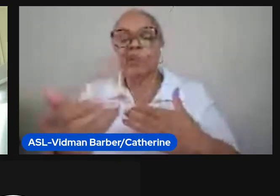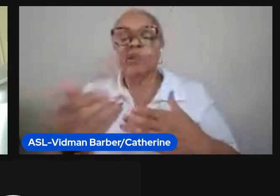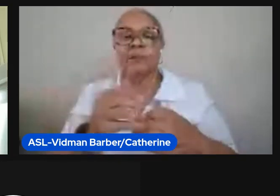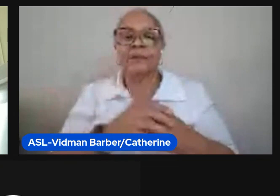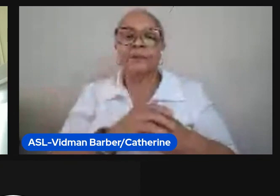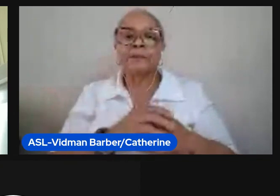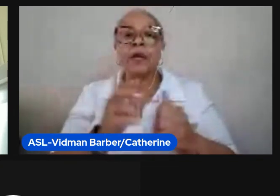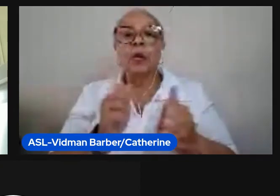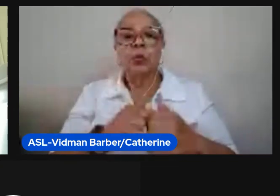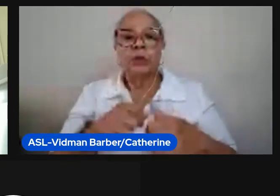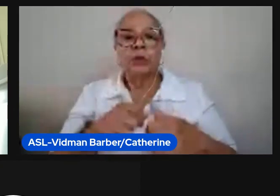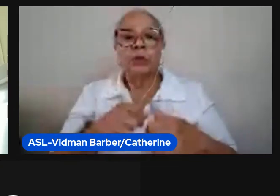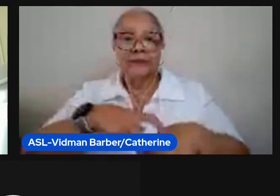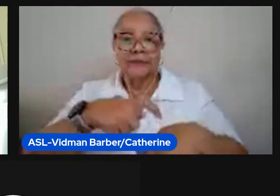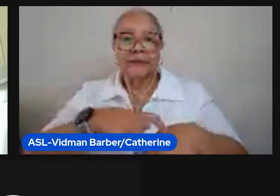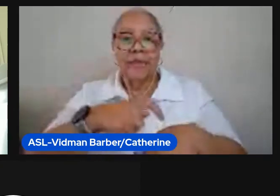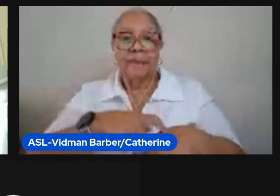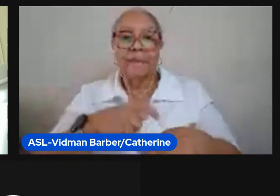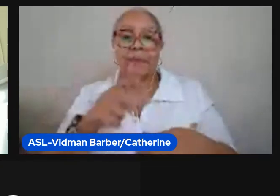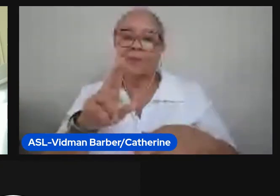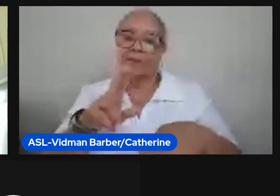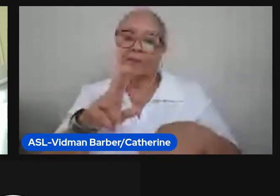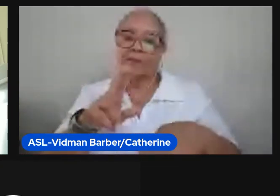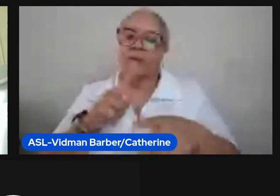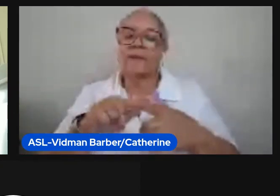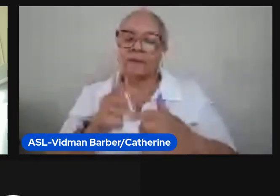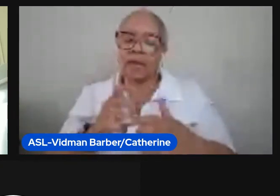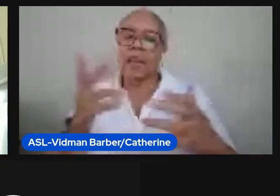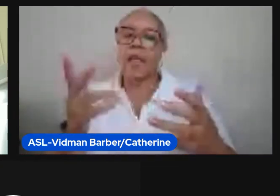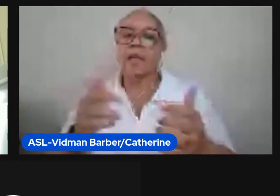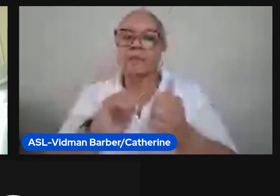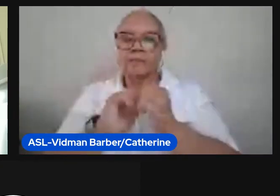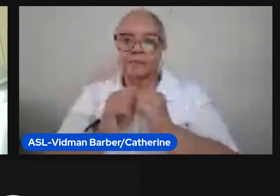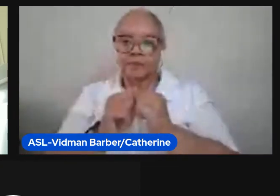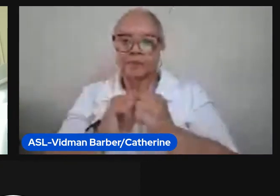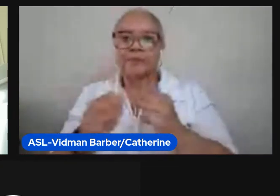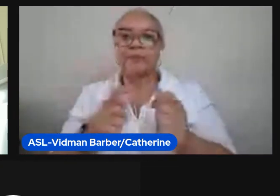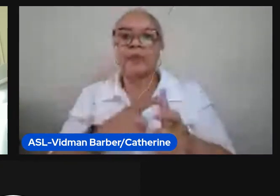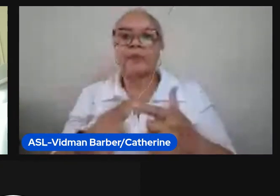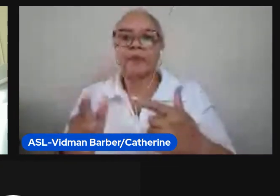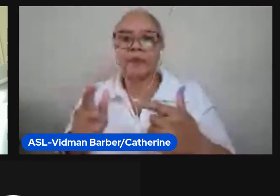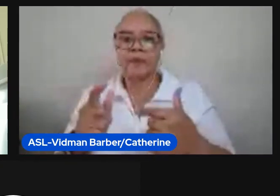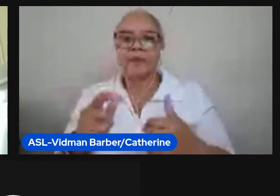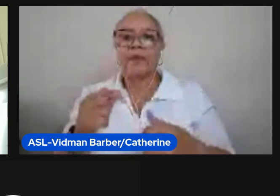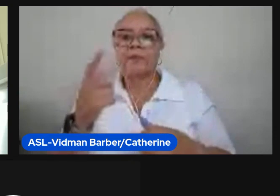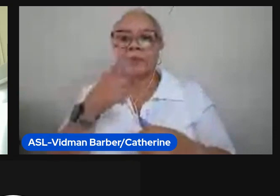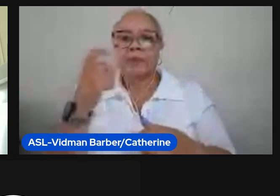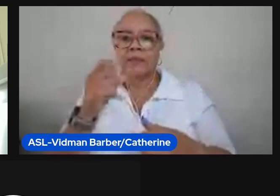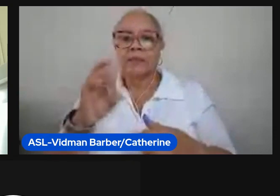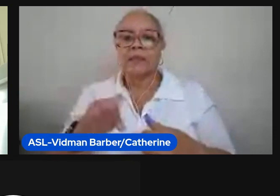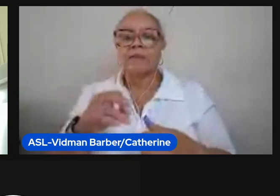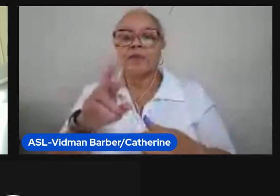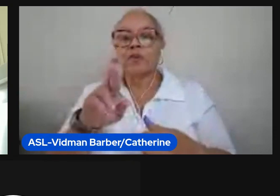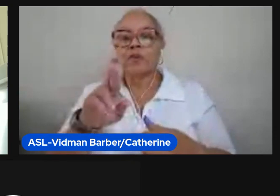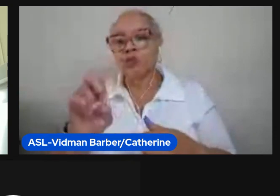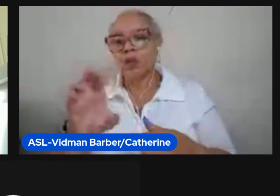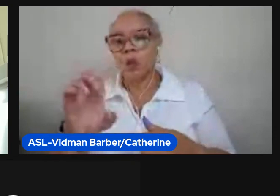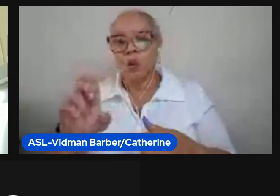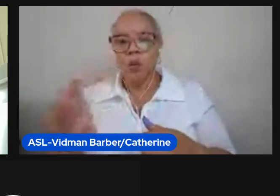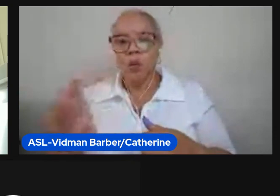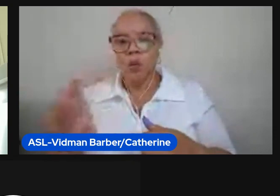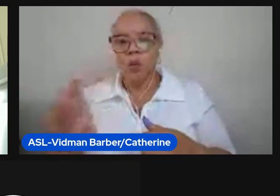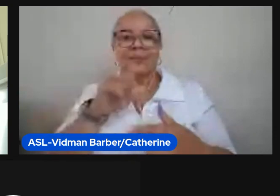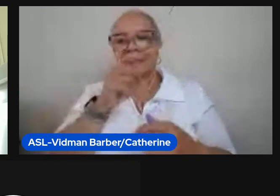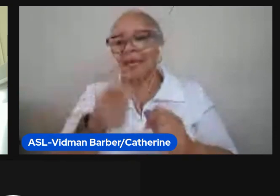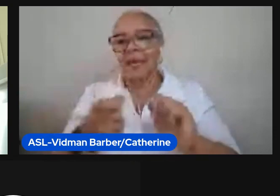with time, of course, there was a lot of competition, and then because of the recall and the inaccuracies that were